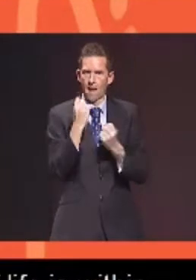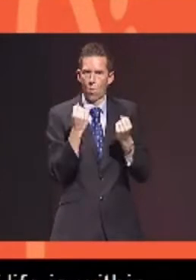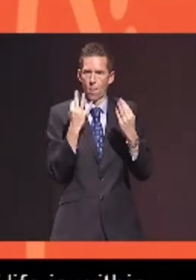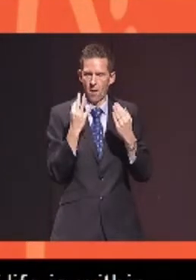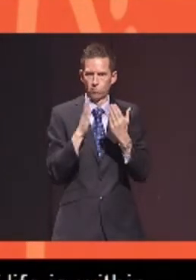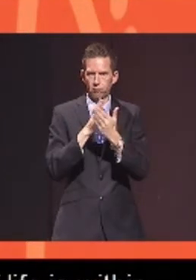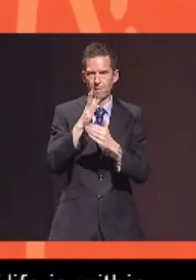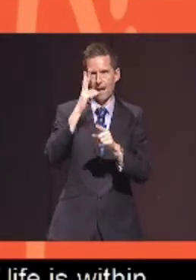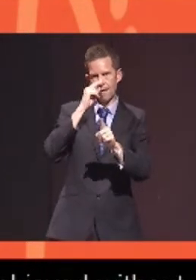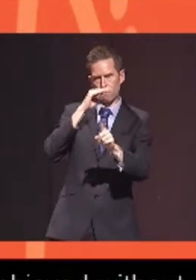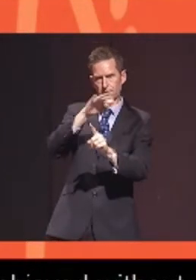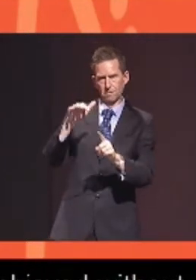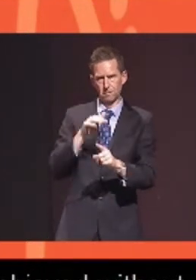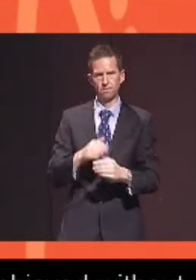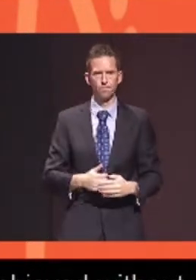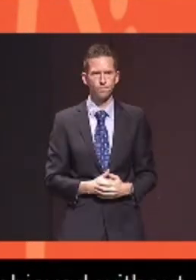adolescents.